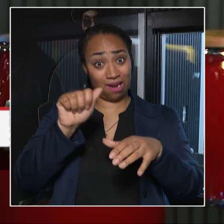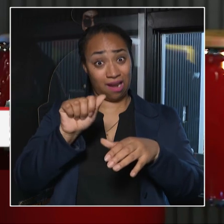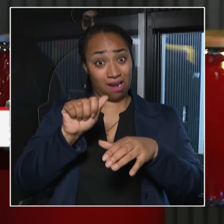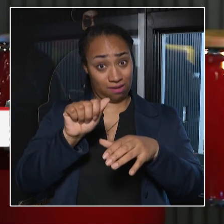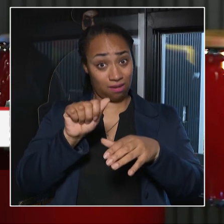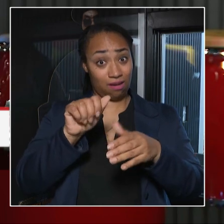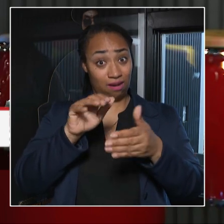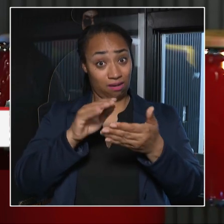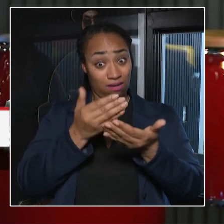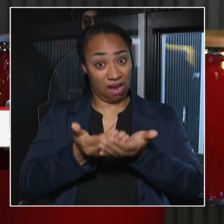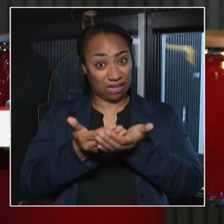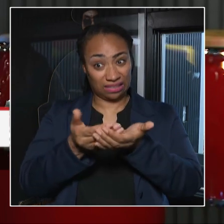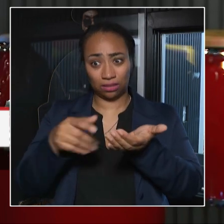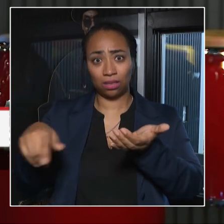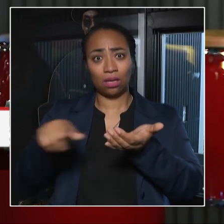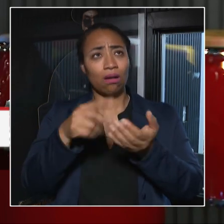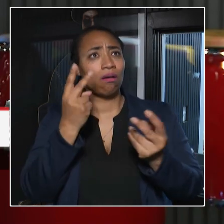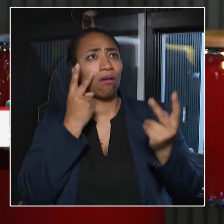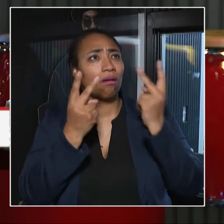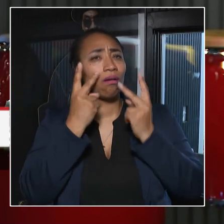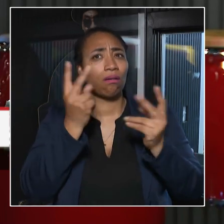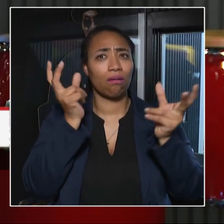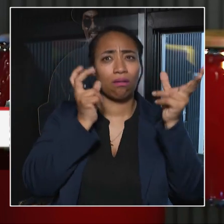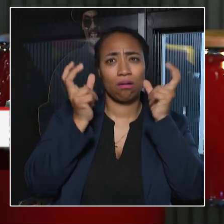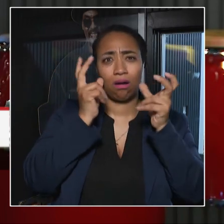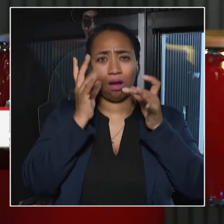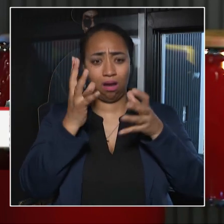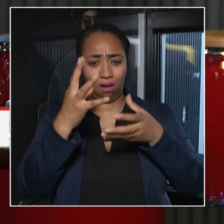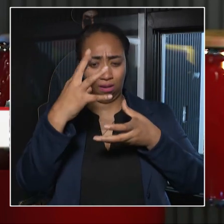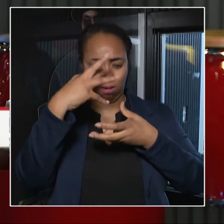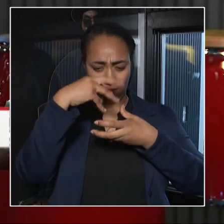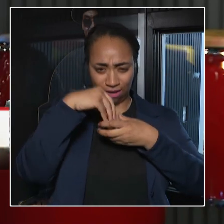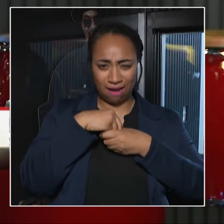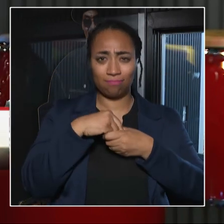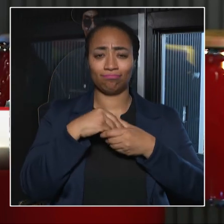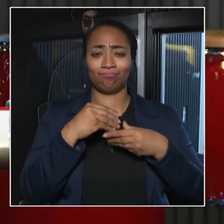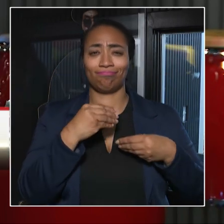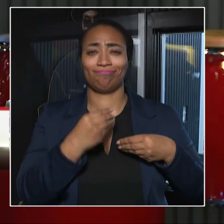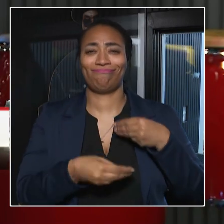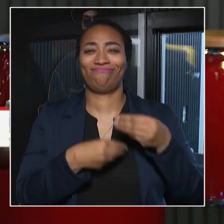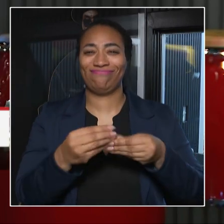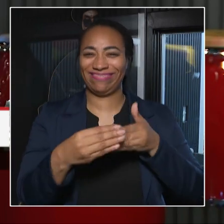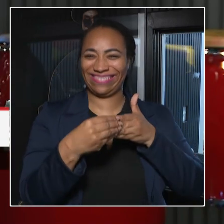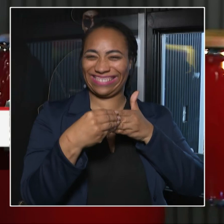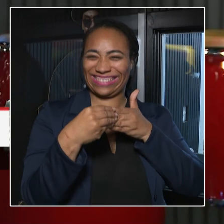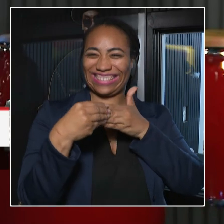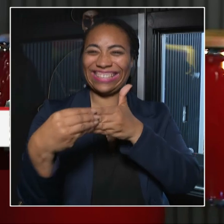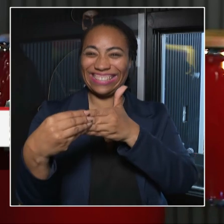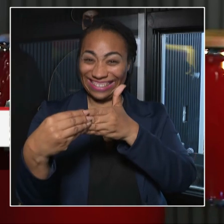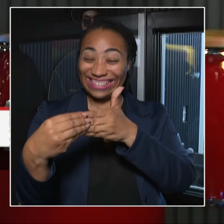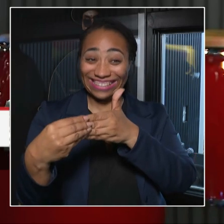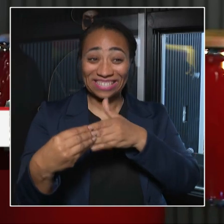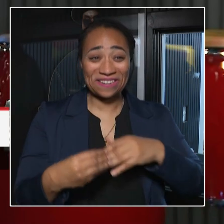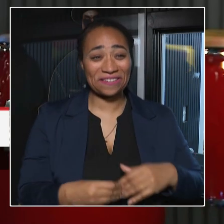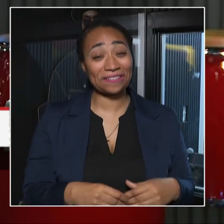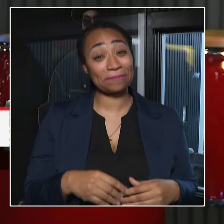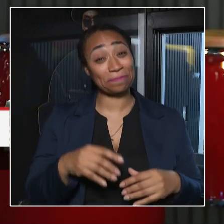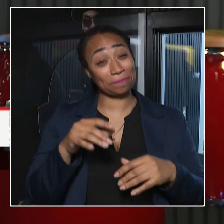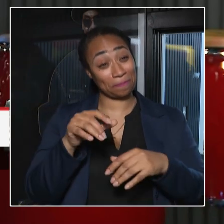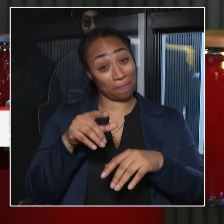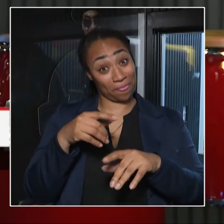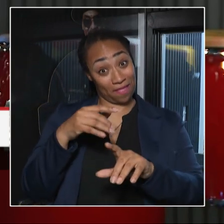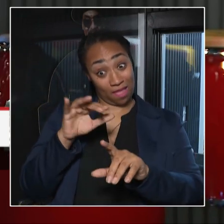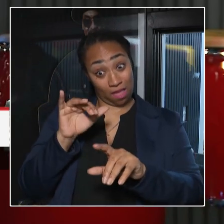curators. This supports the work we are doing in the community, which impacts literacy, college and career development,